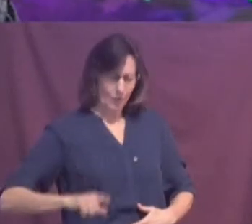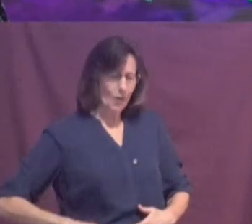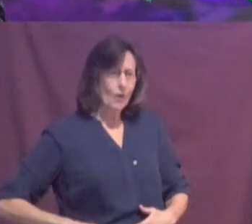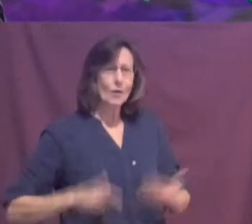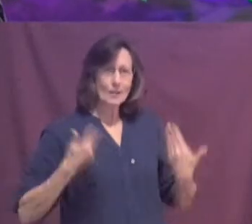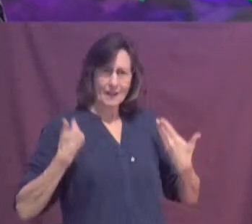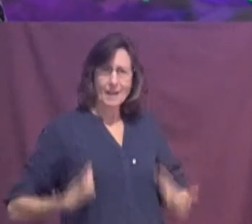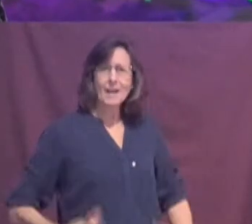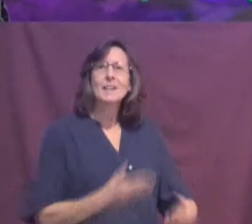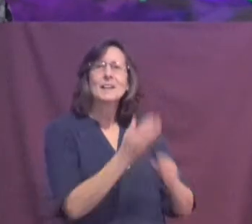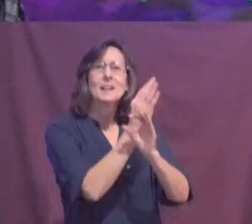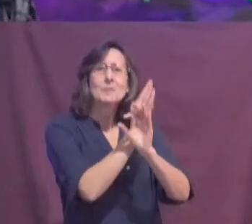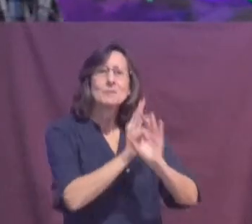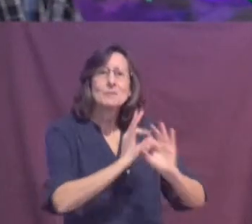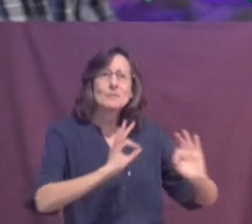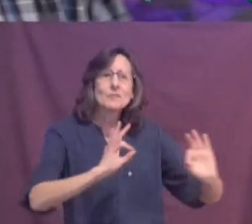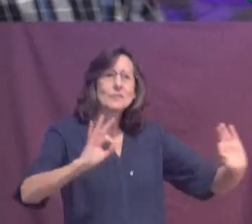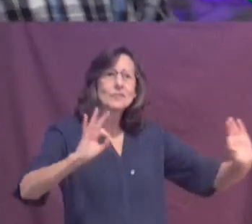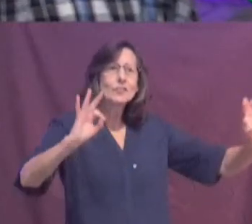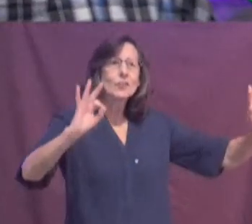am free.